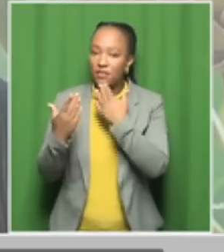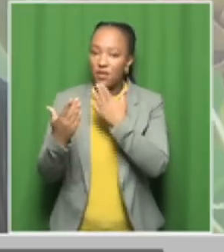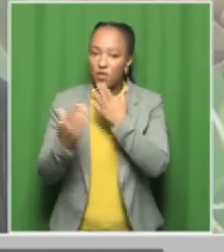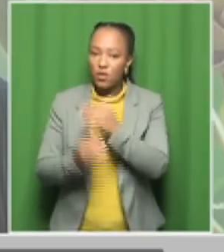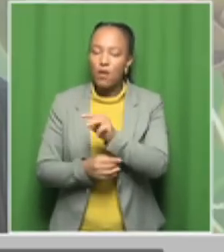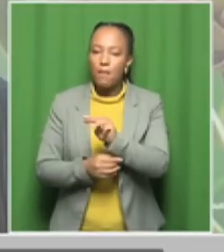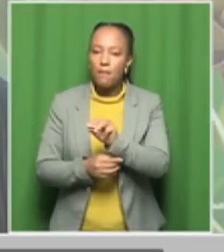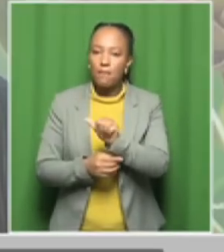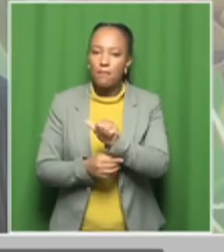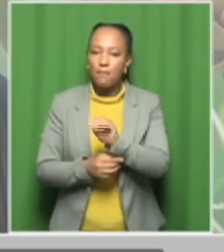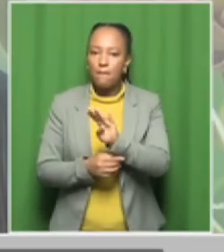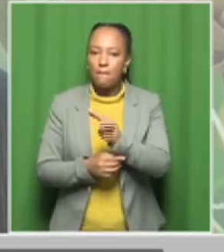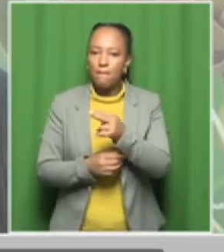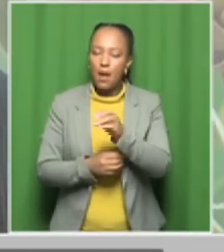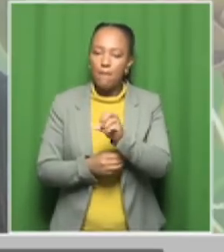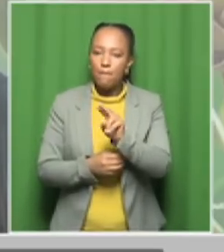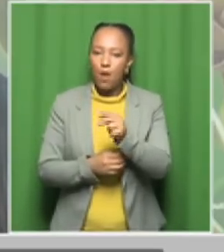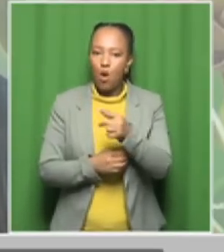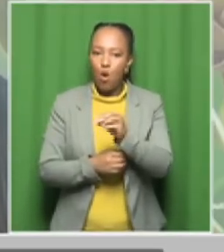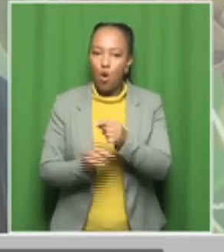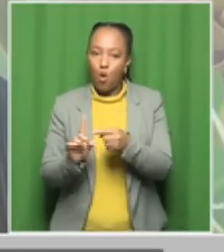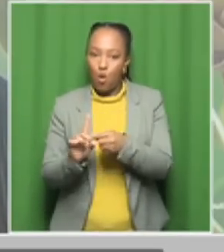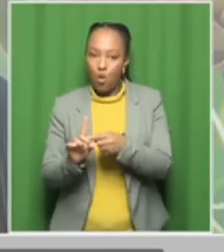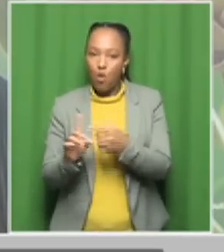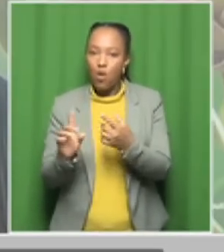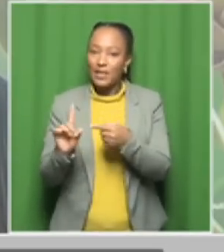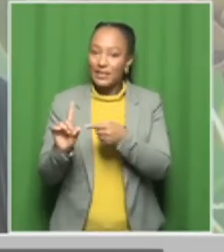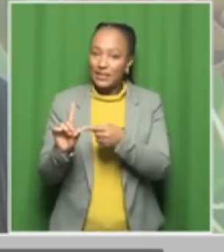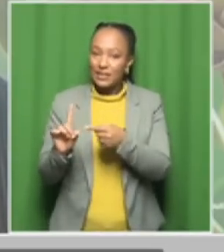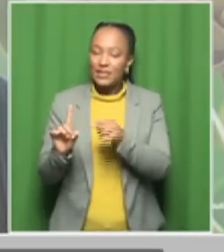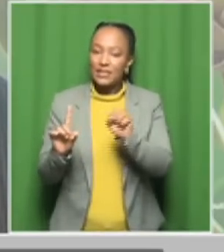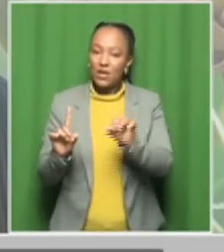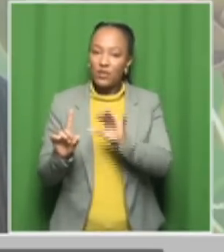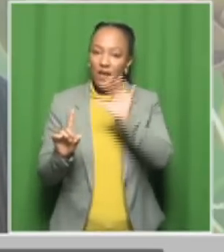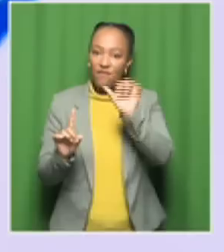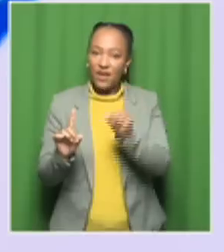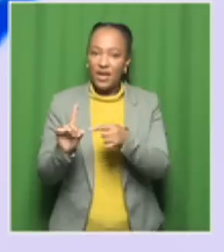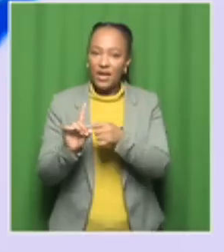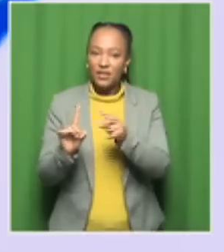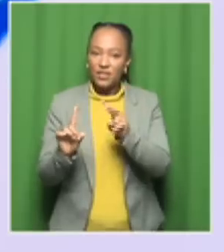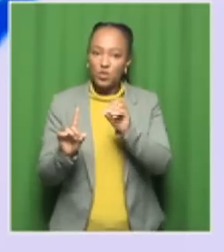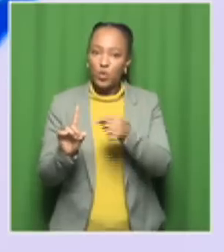so much. Ambassador Xolisa Mabongo, South Africa's G20 Sous Sherpa,